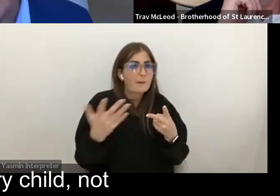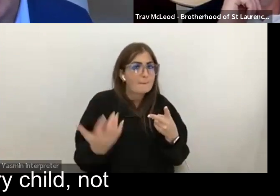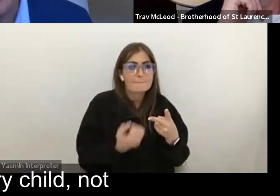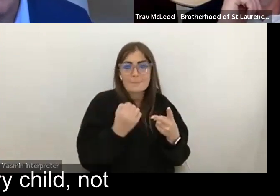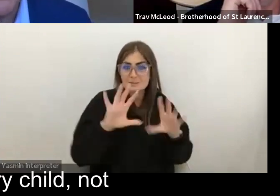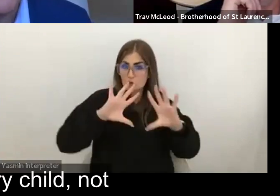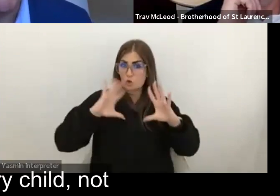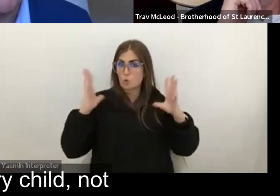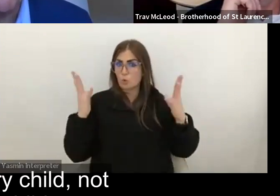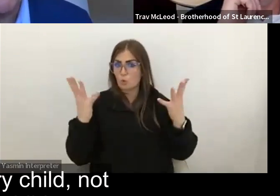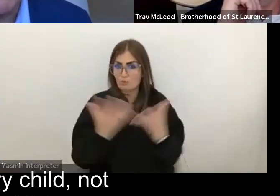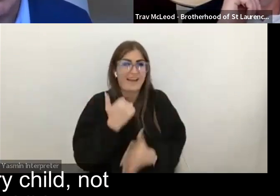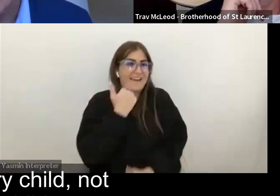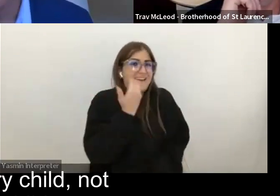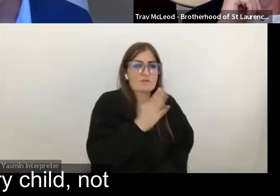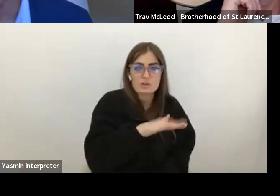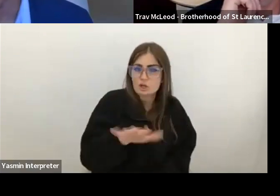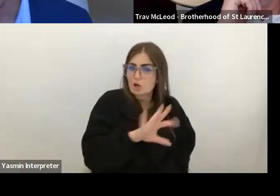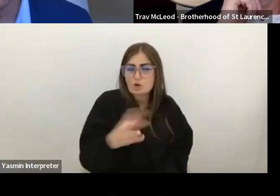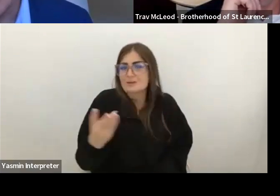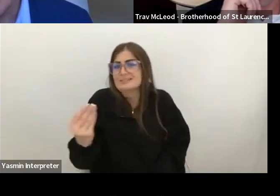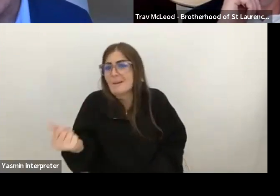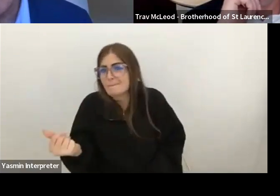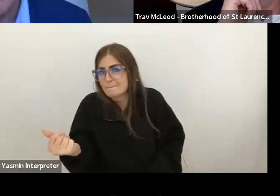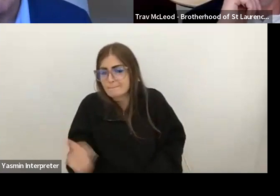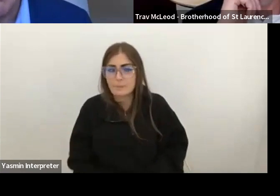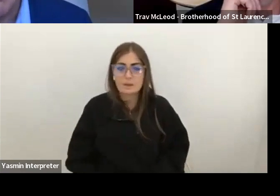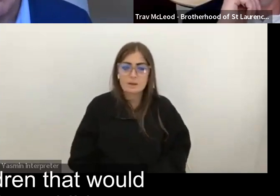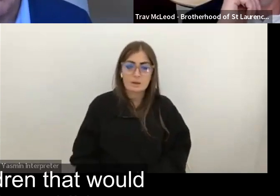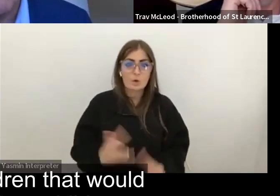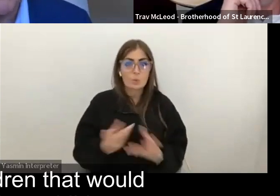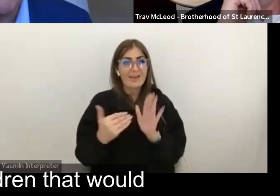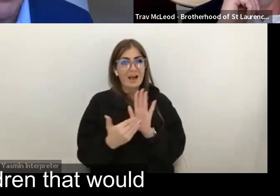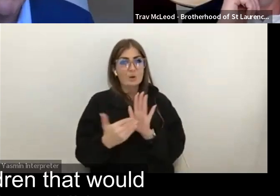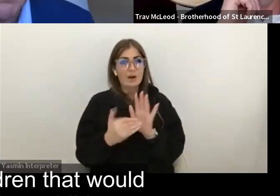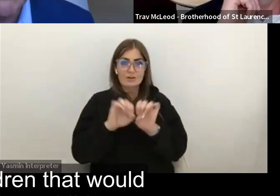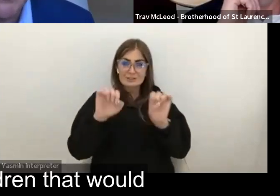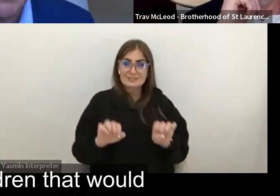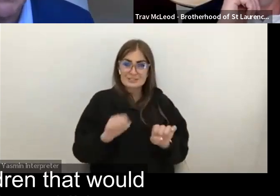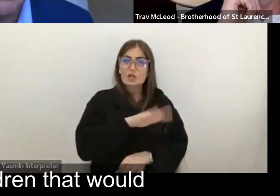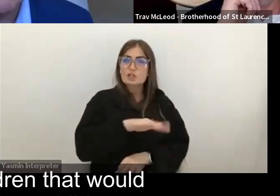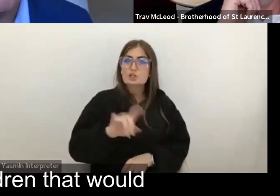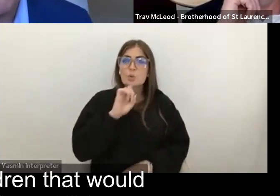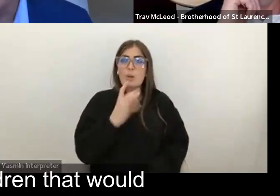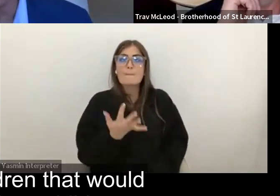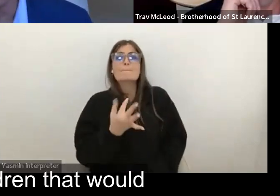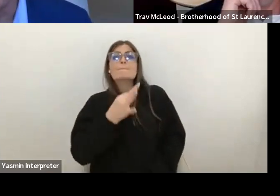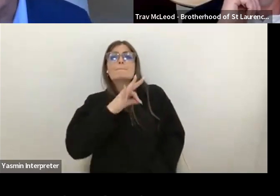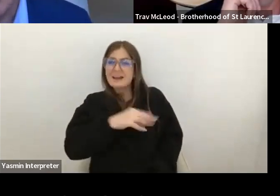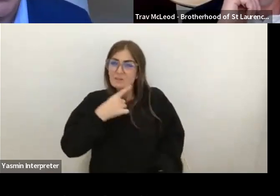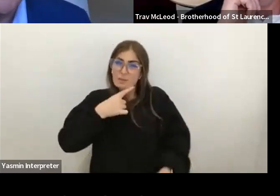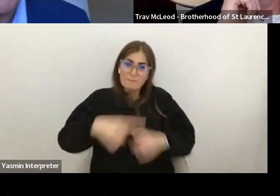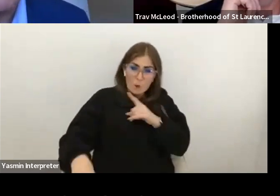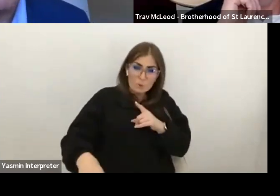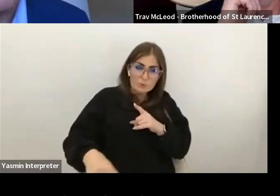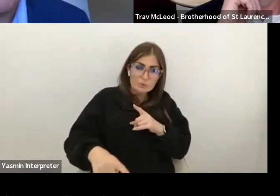universal, every child, not just some children. The great irony with our current system is that the children that would most benefit from childcare are the